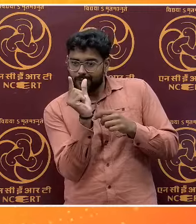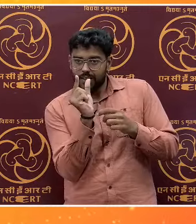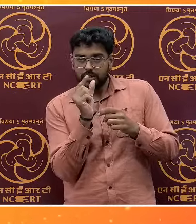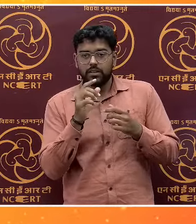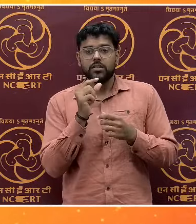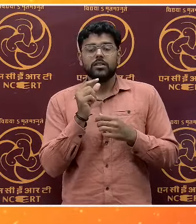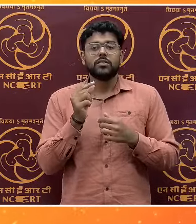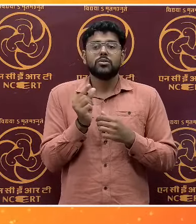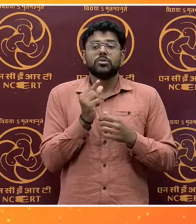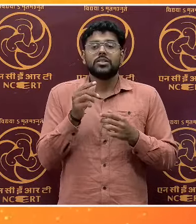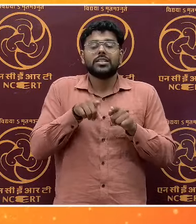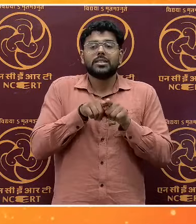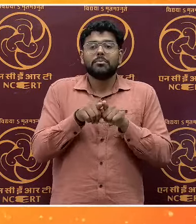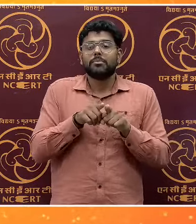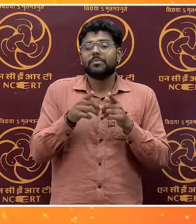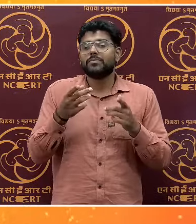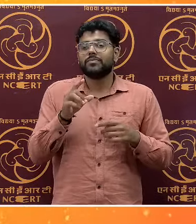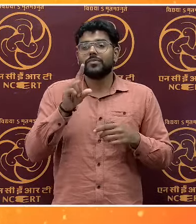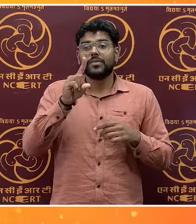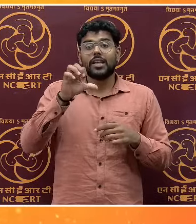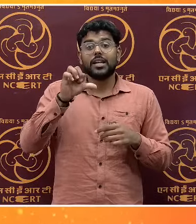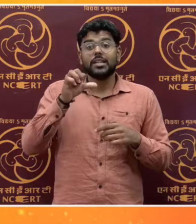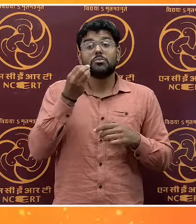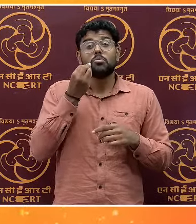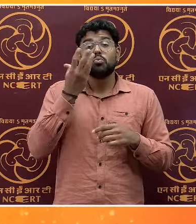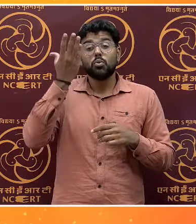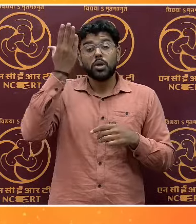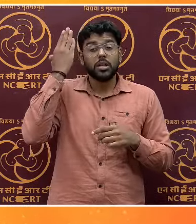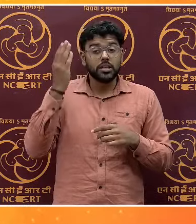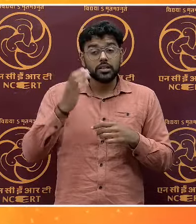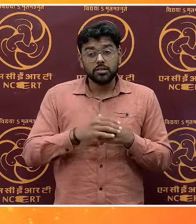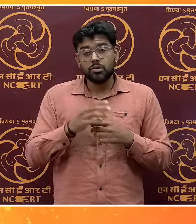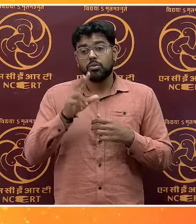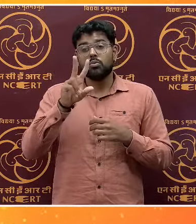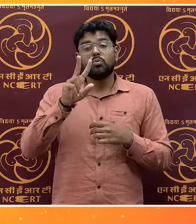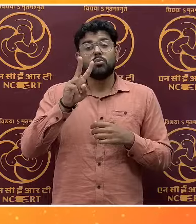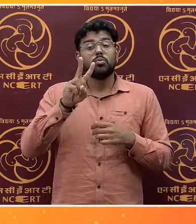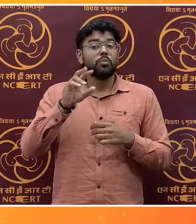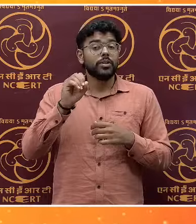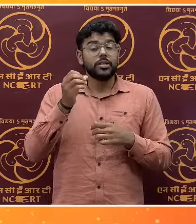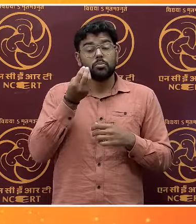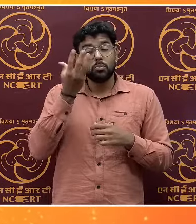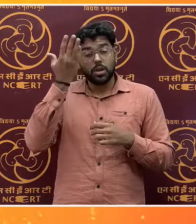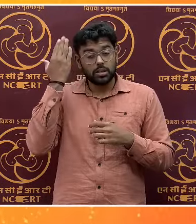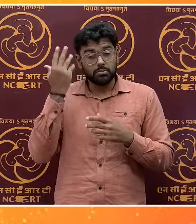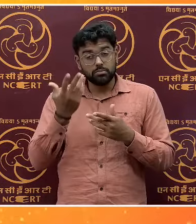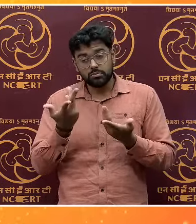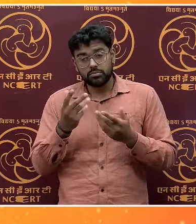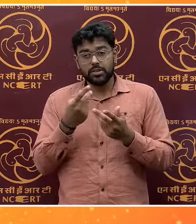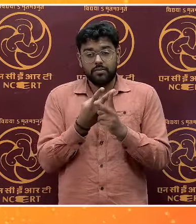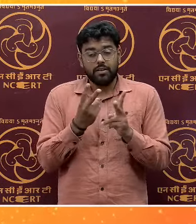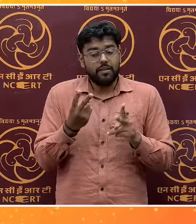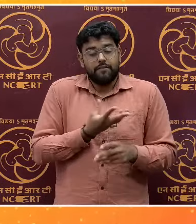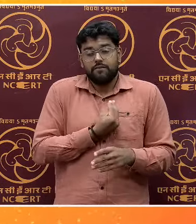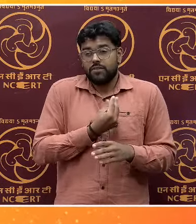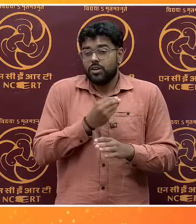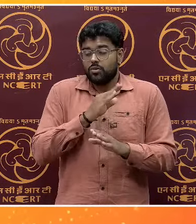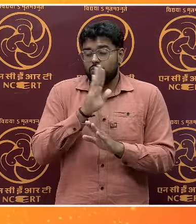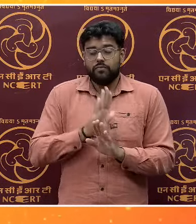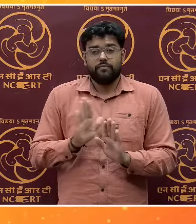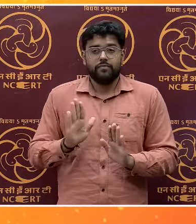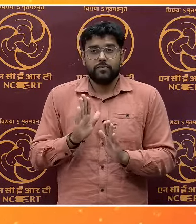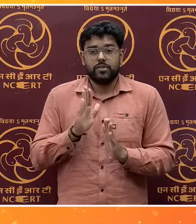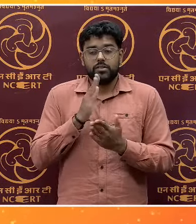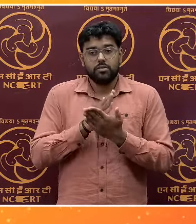the 19th century, 20th century, 21st century. So just don't get afraid of any new word. Context